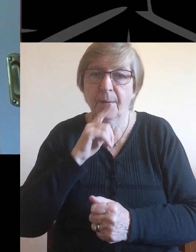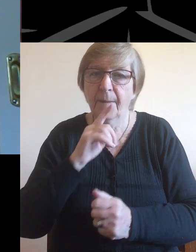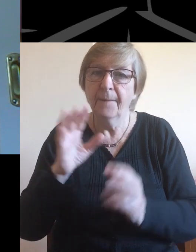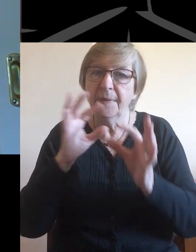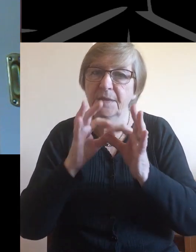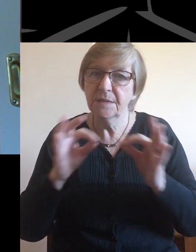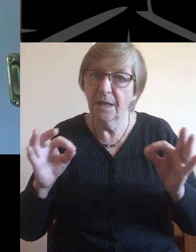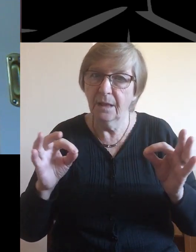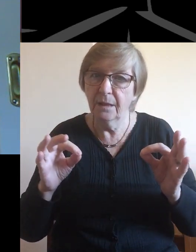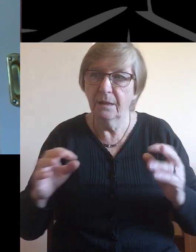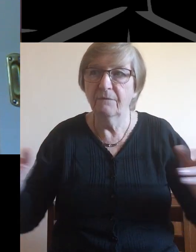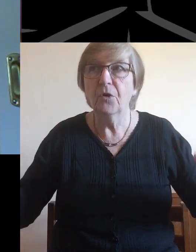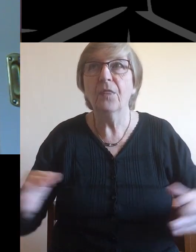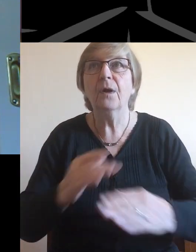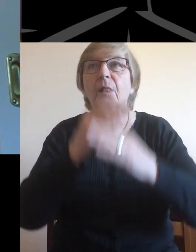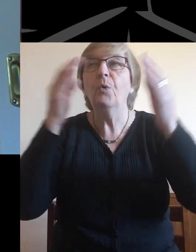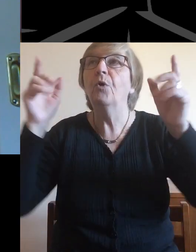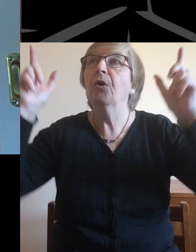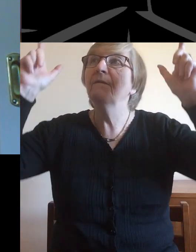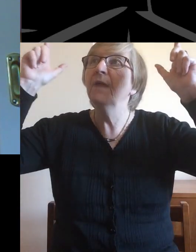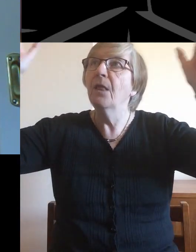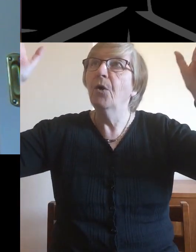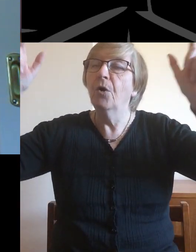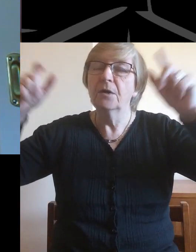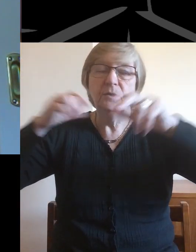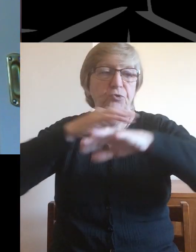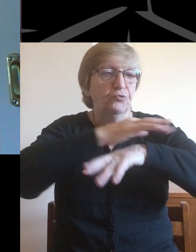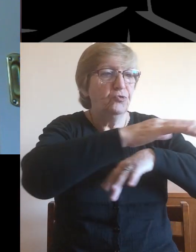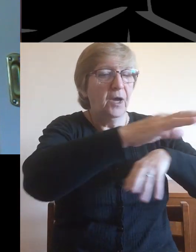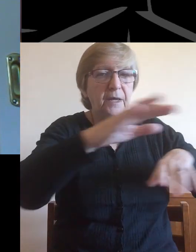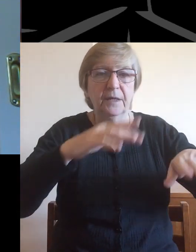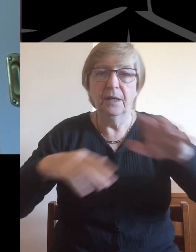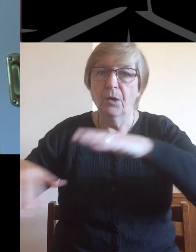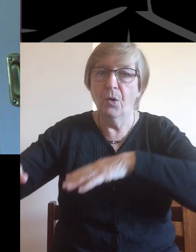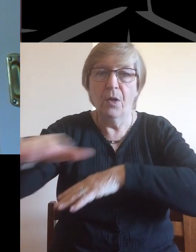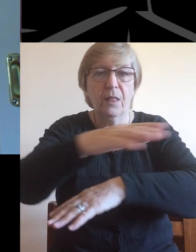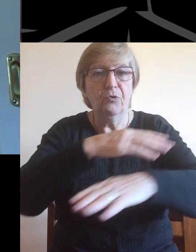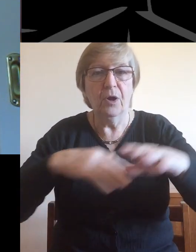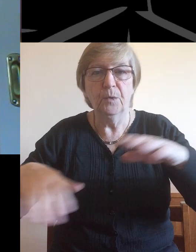Be still, for the glory of the Lord is shining all around.